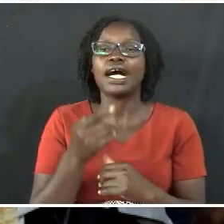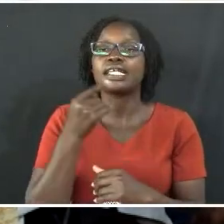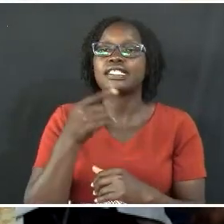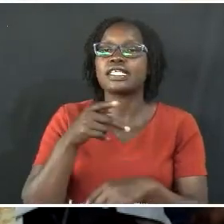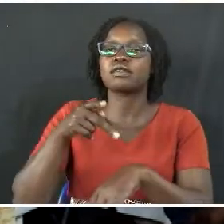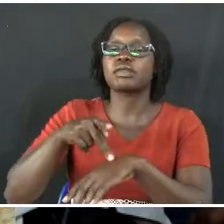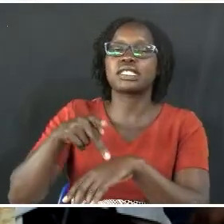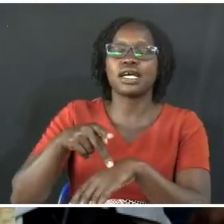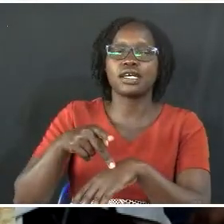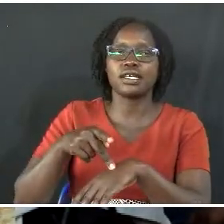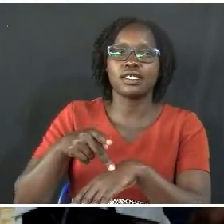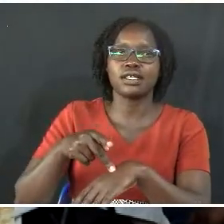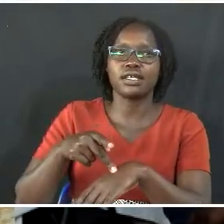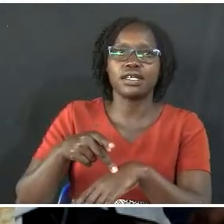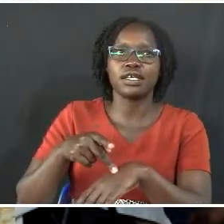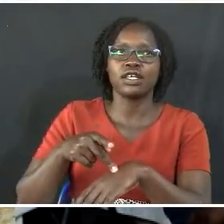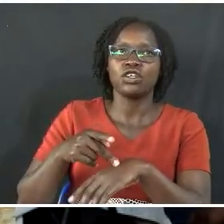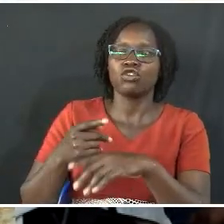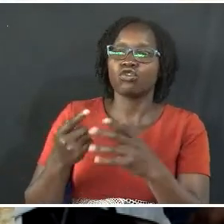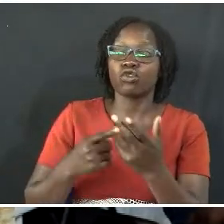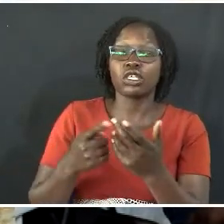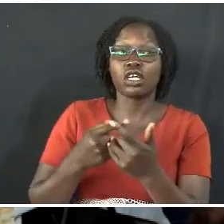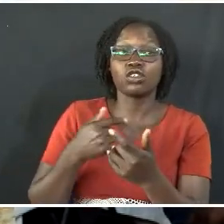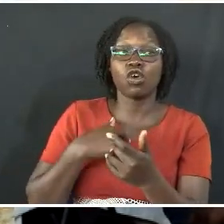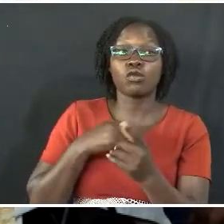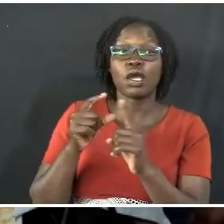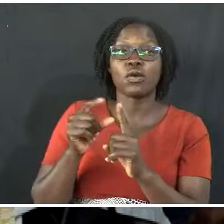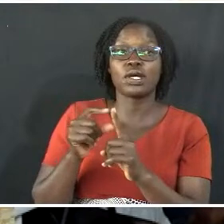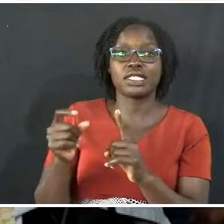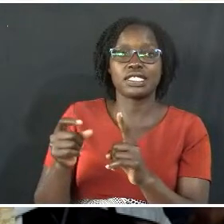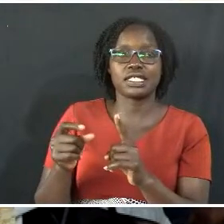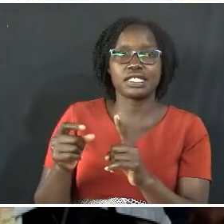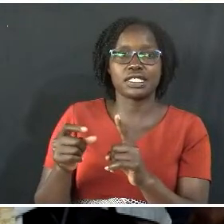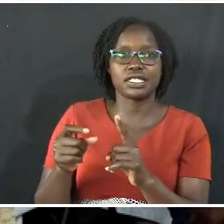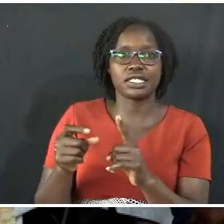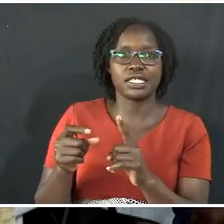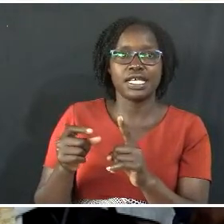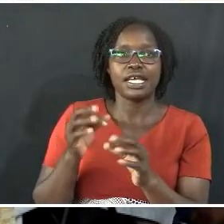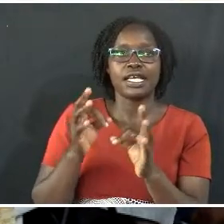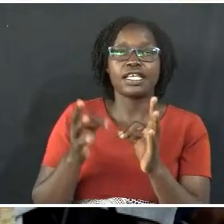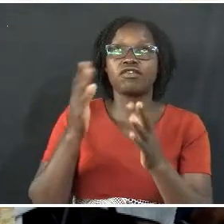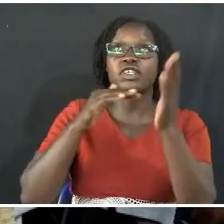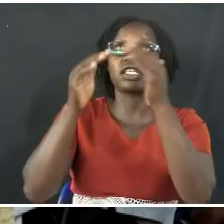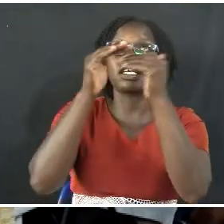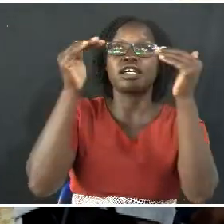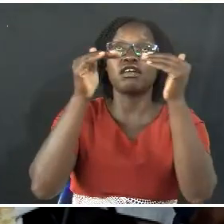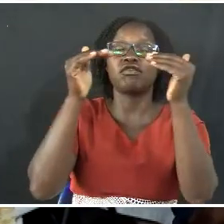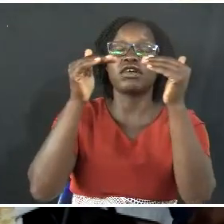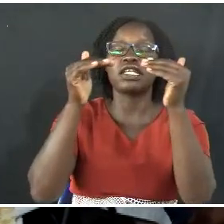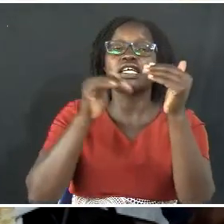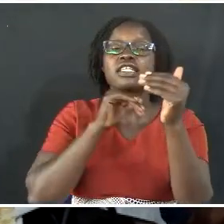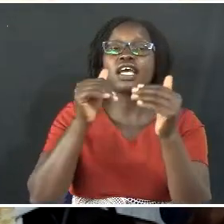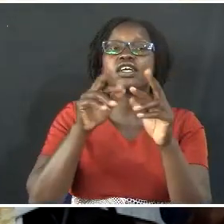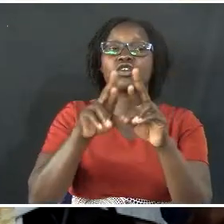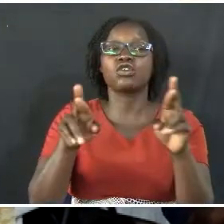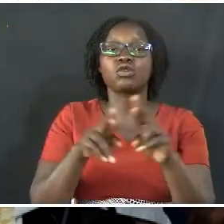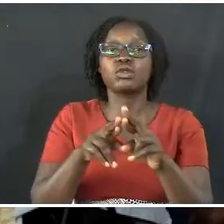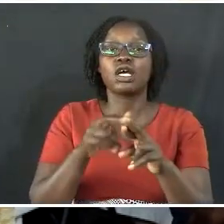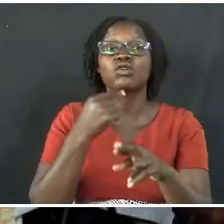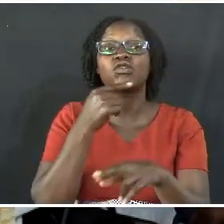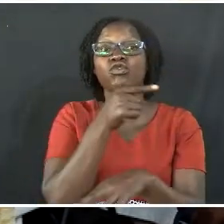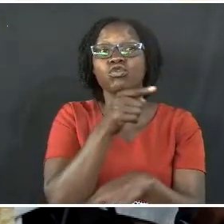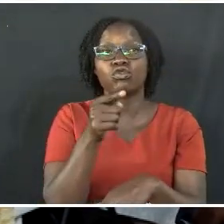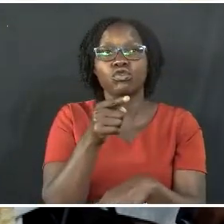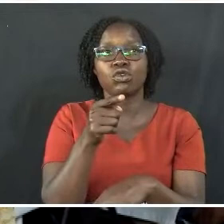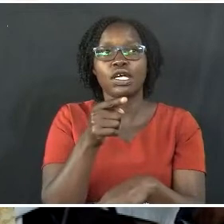Peter, you can count on my words. If in heaven there are no mansions, I would have told